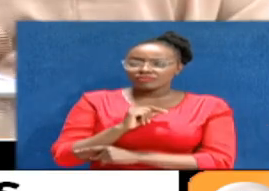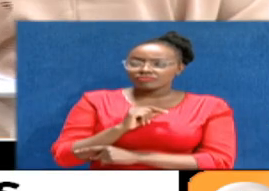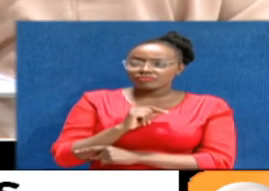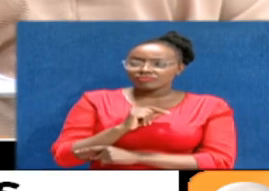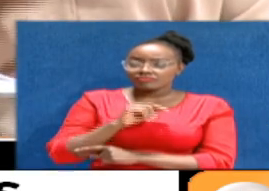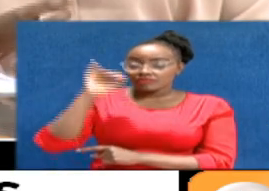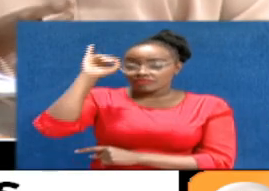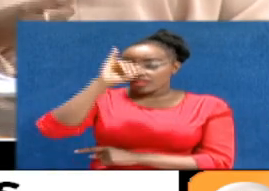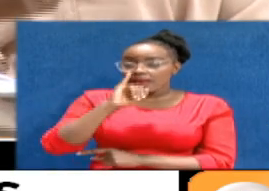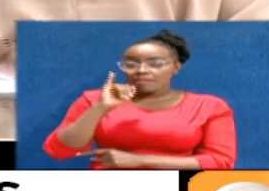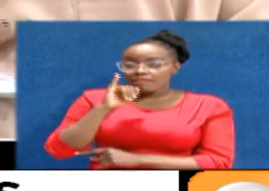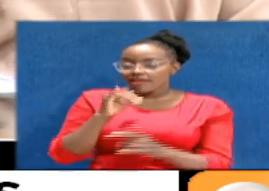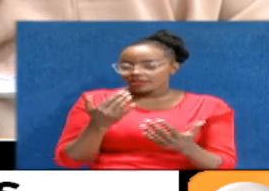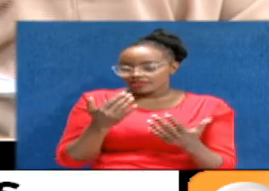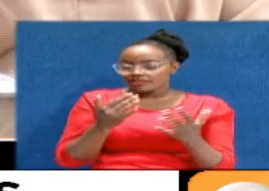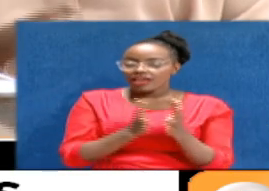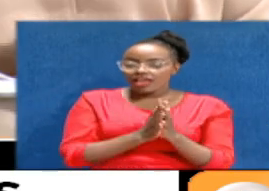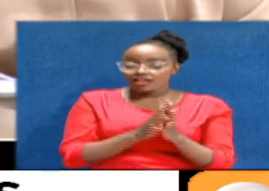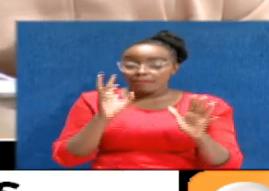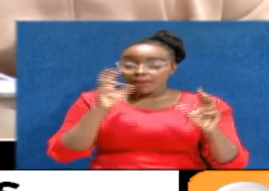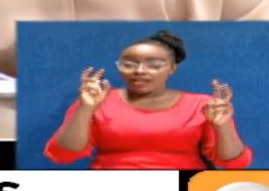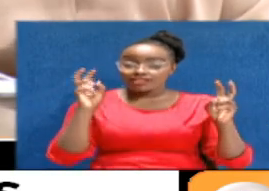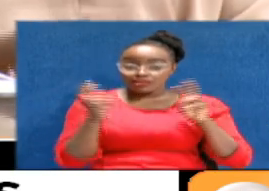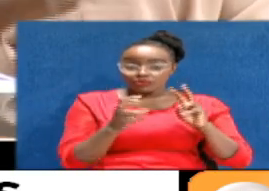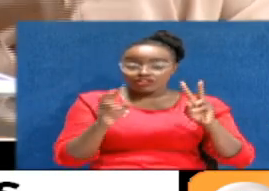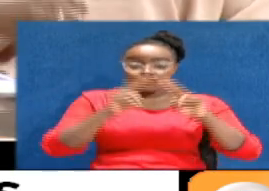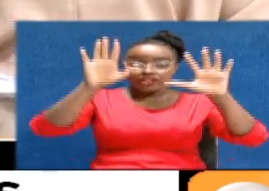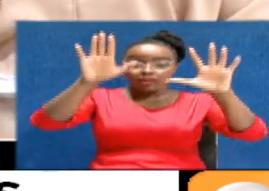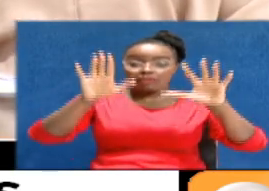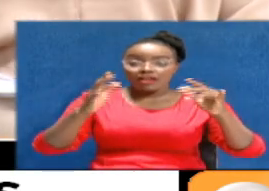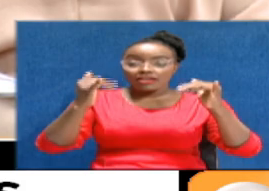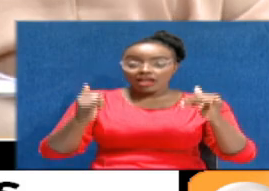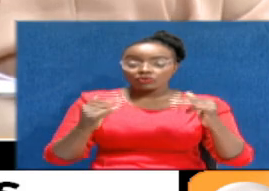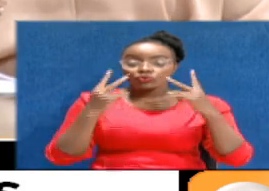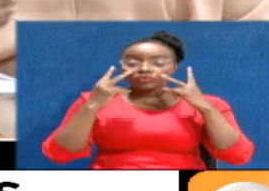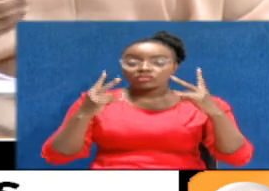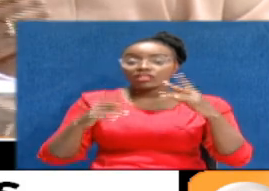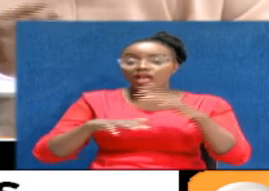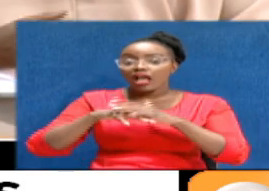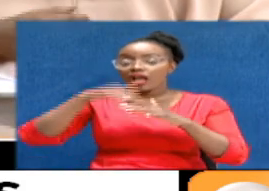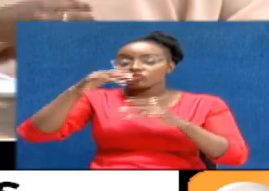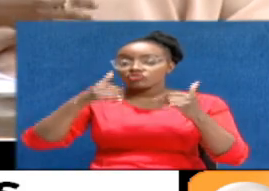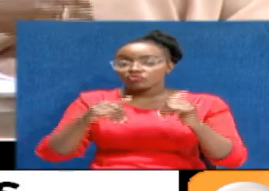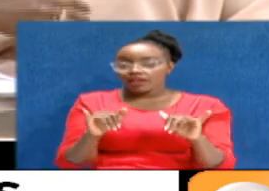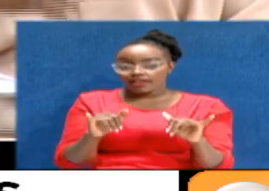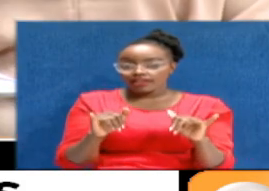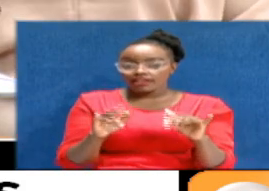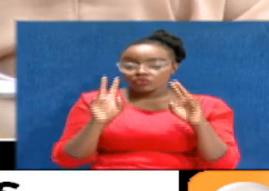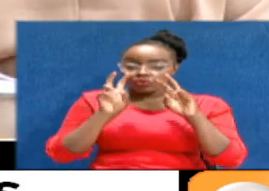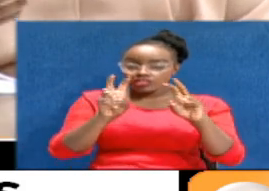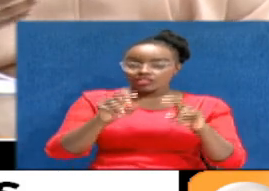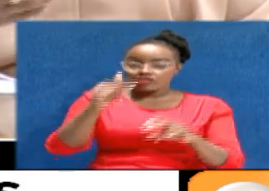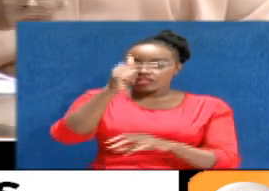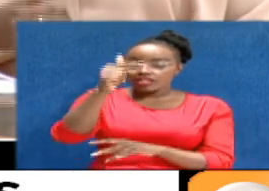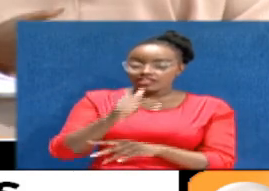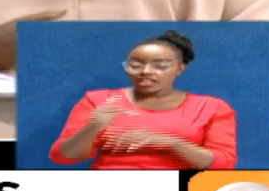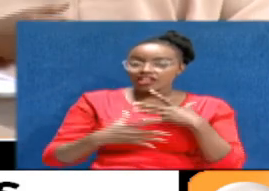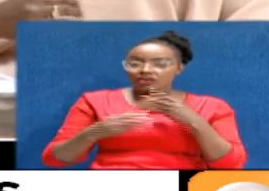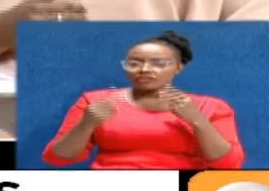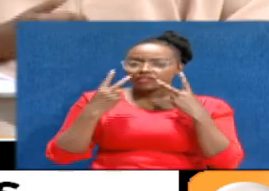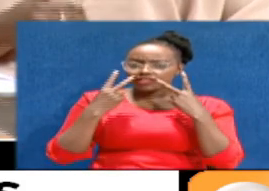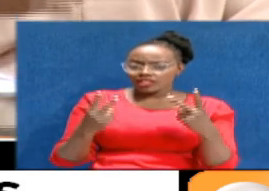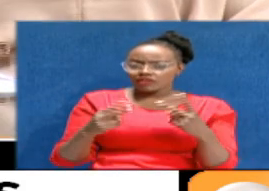image and perception is important. And now she's looking outward in terms of trying to look at Tanzania's interests. And